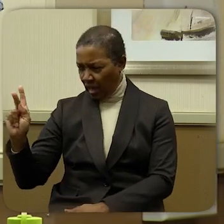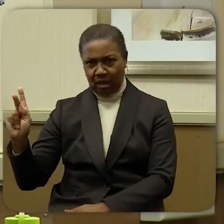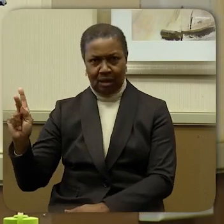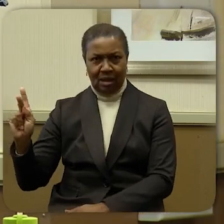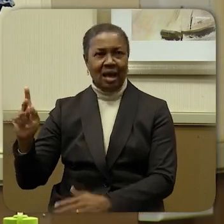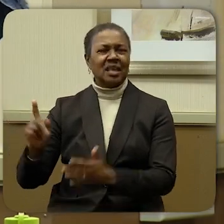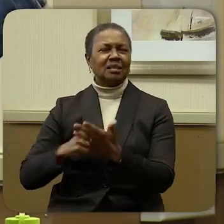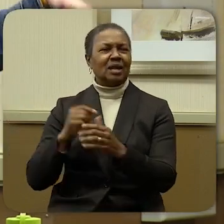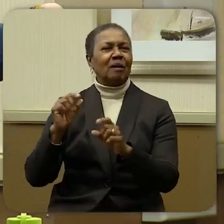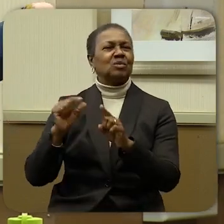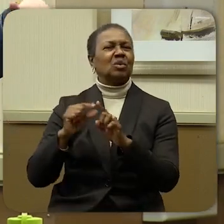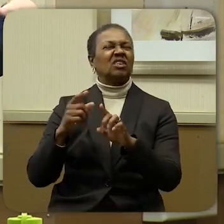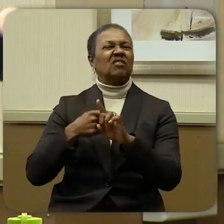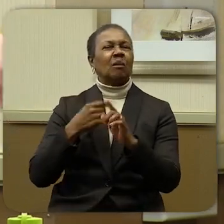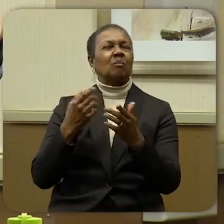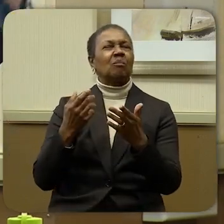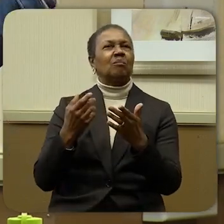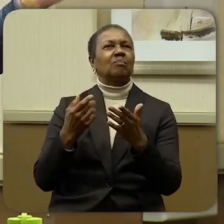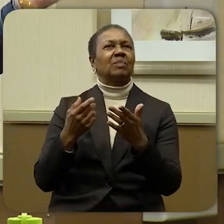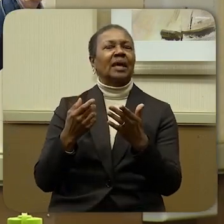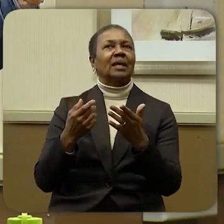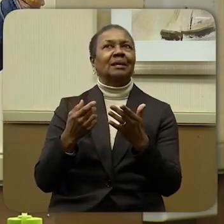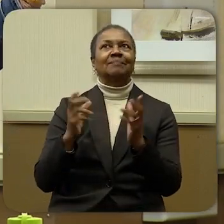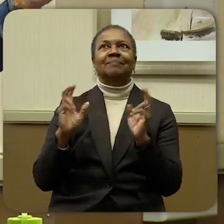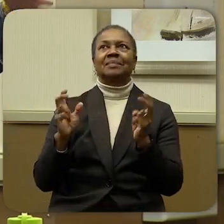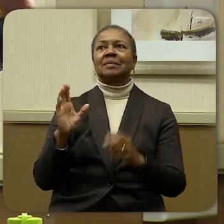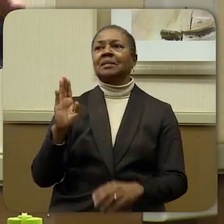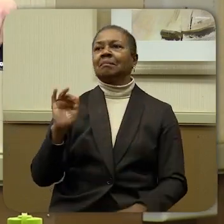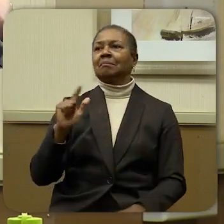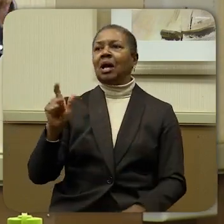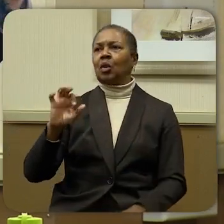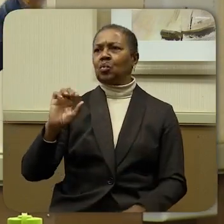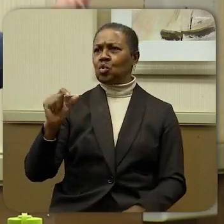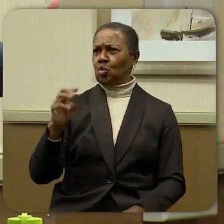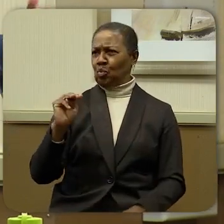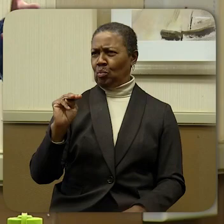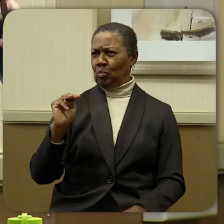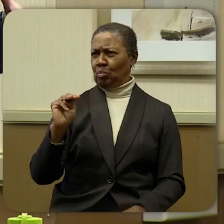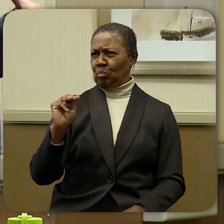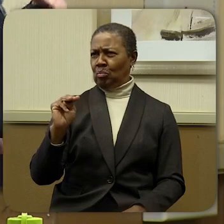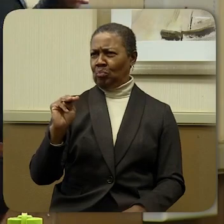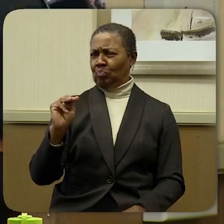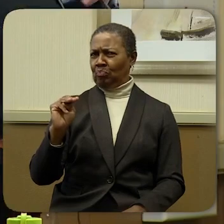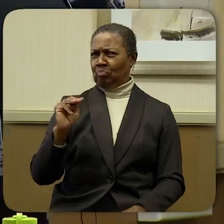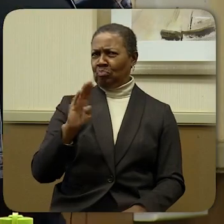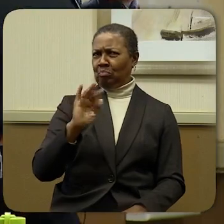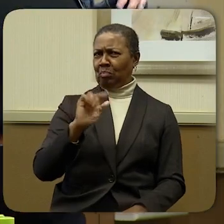words coming out of what we call the ballroom scene, which is oftentimes